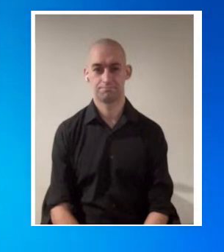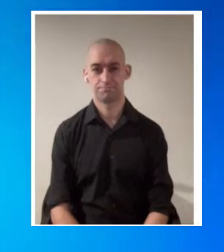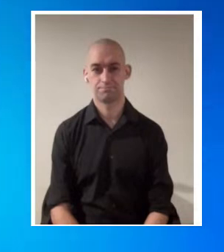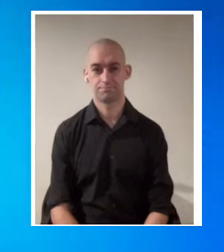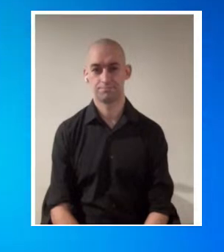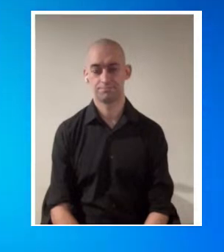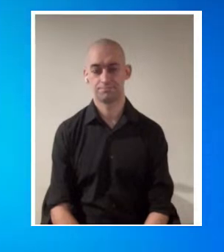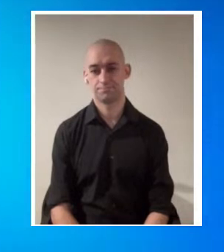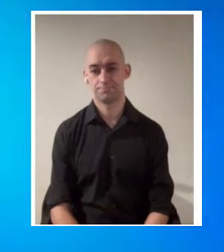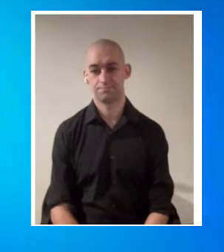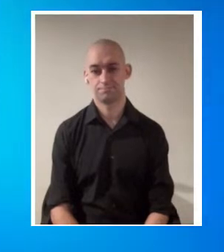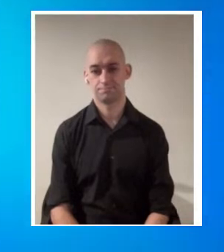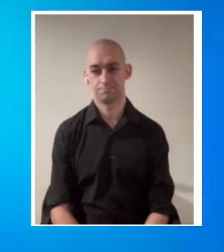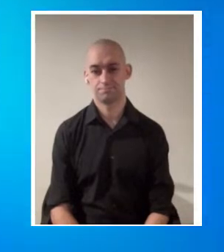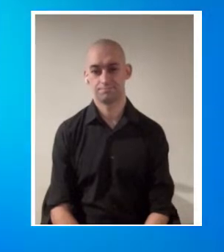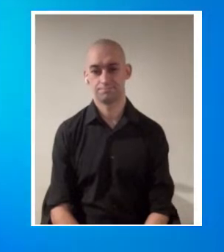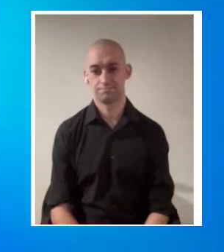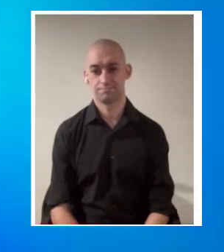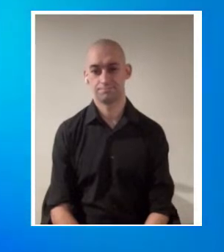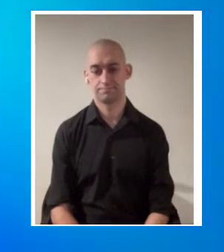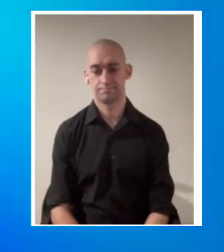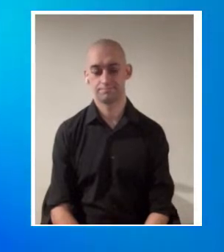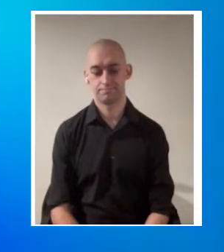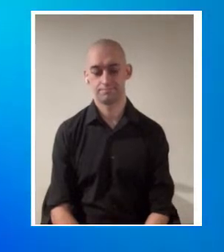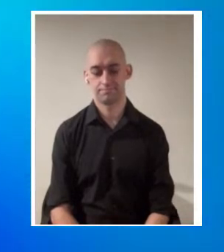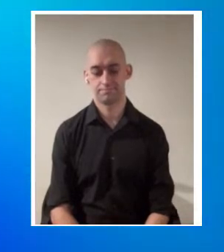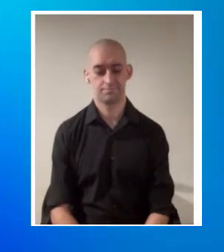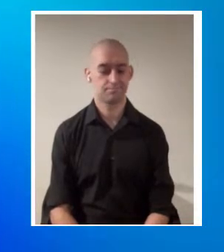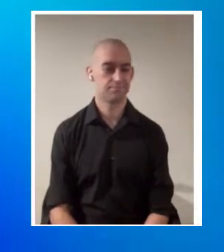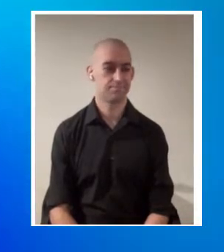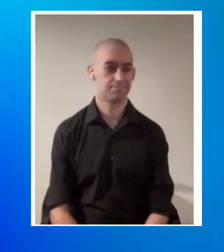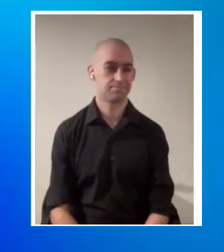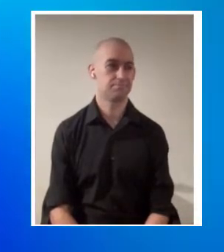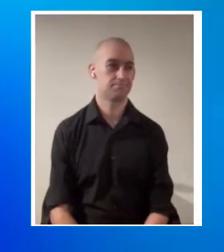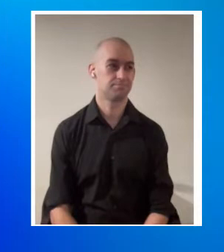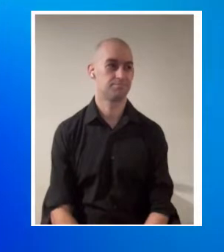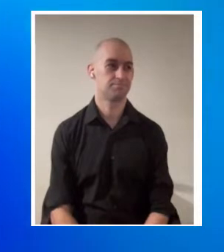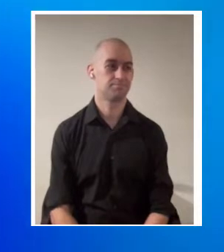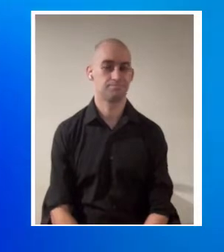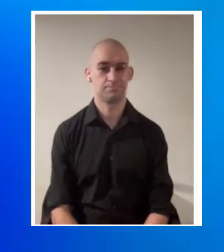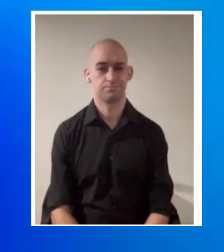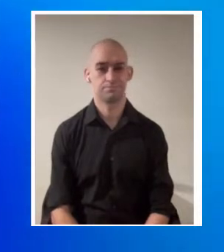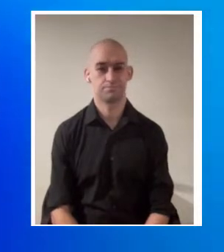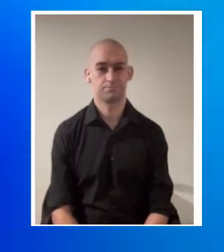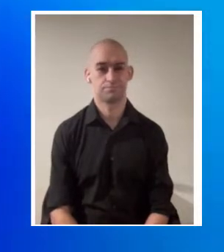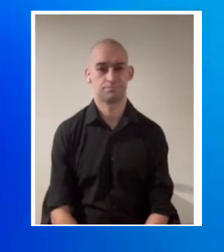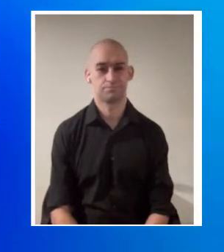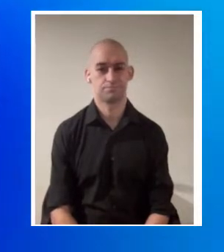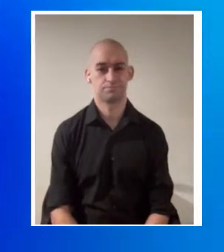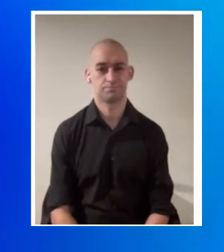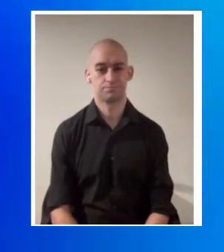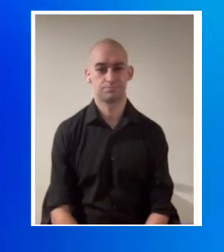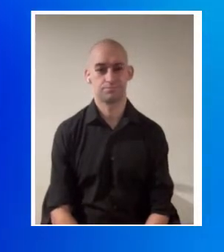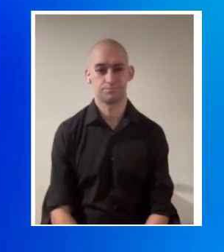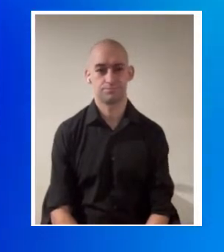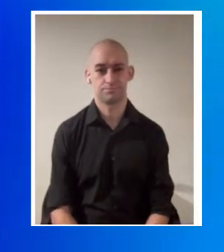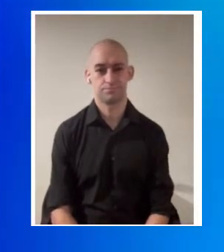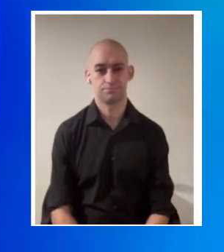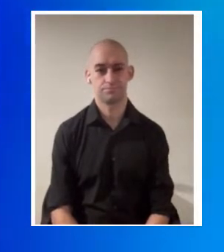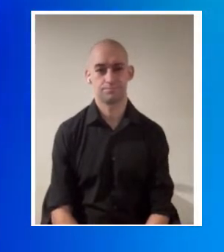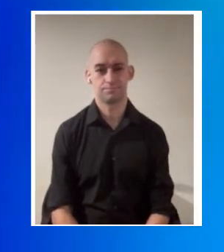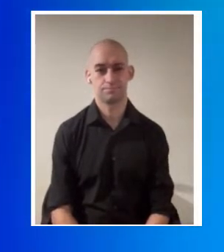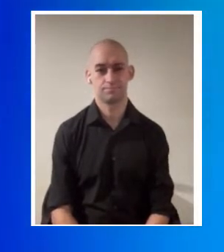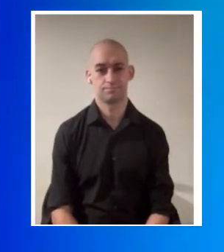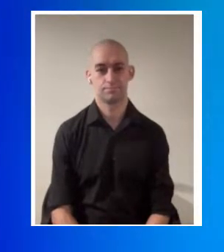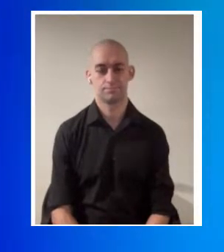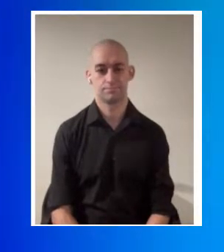and the ones that you want that you're just gonna have them put into the chat? Yes, You can email those